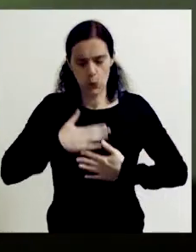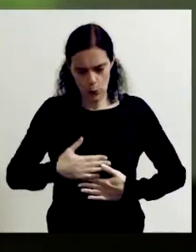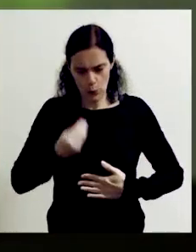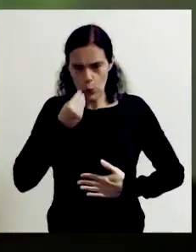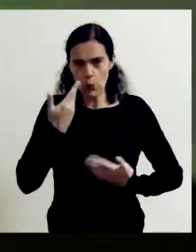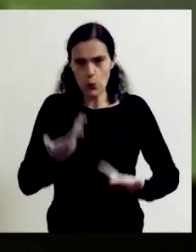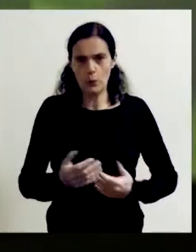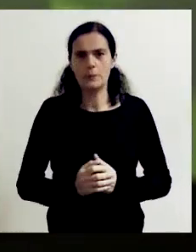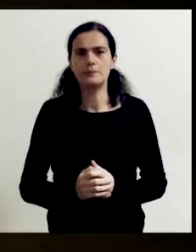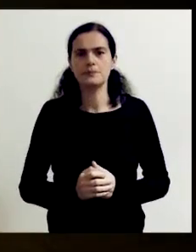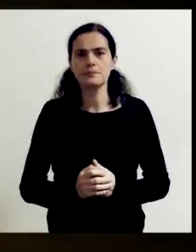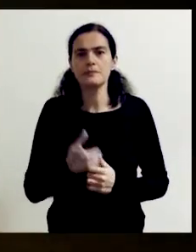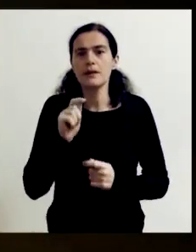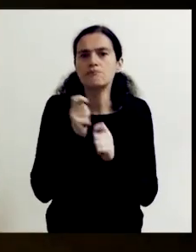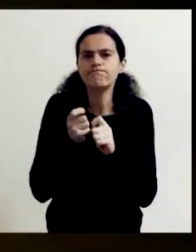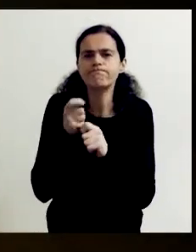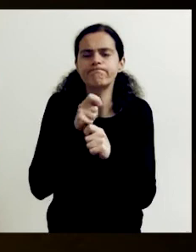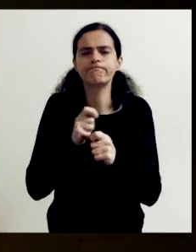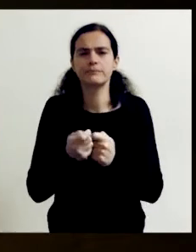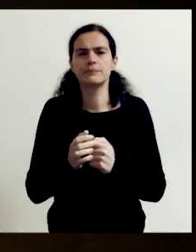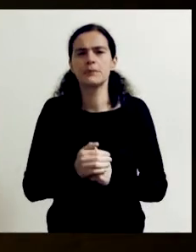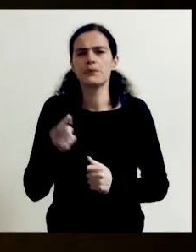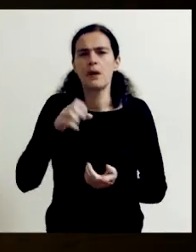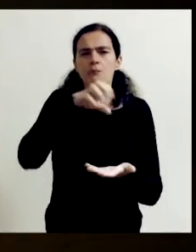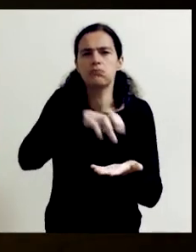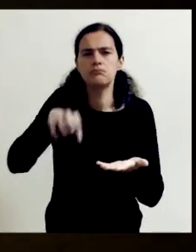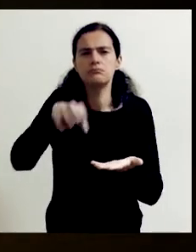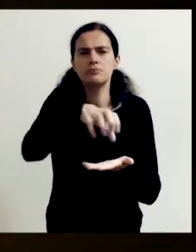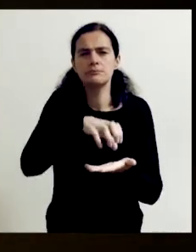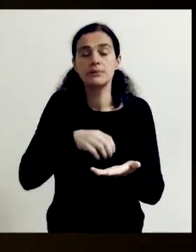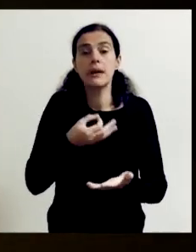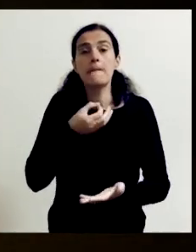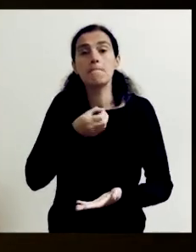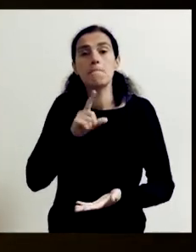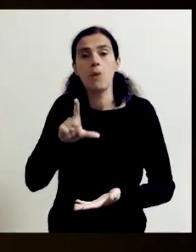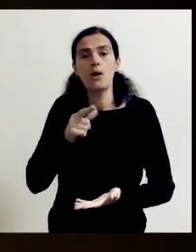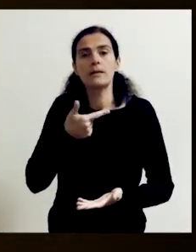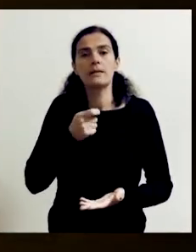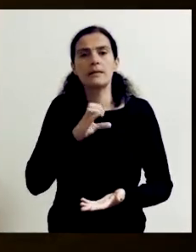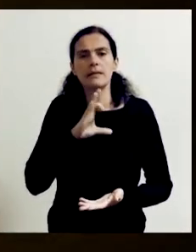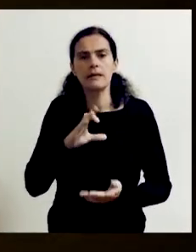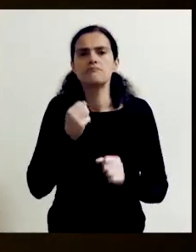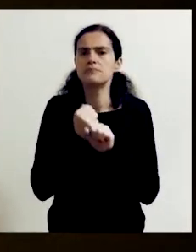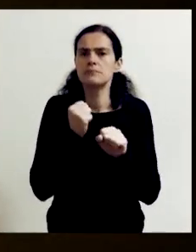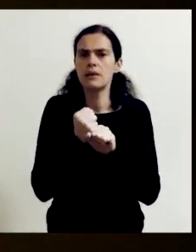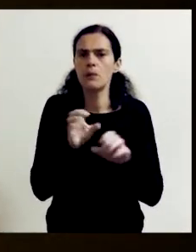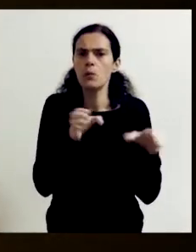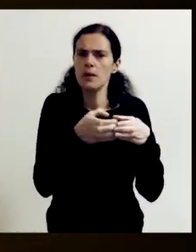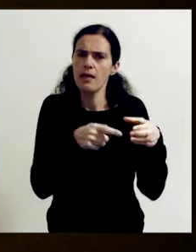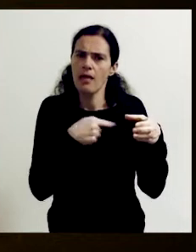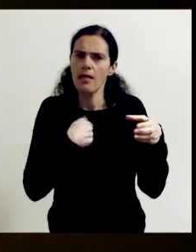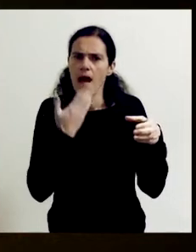of the body, about sculpture, about installation, and Paul Thek was working with